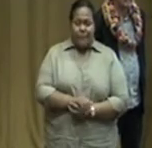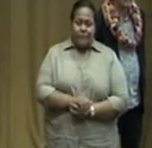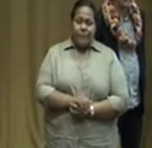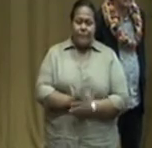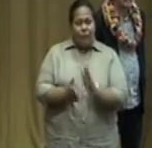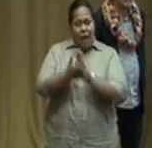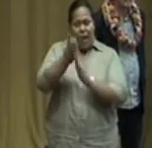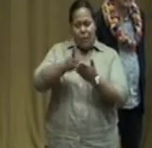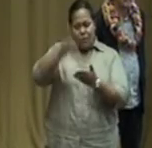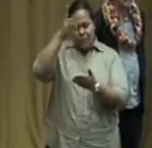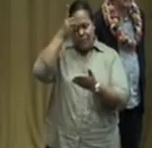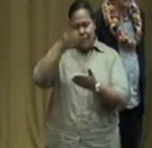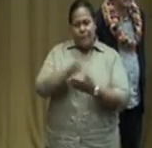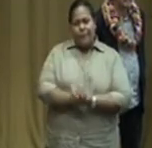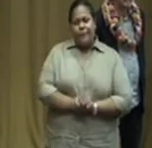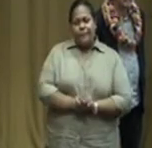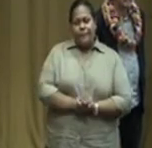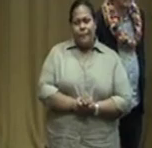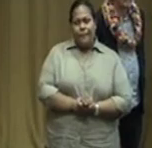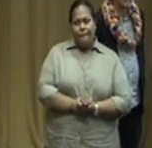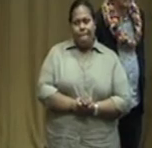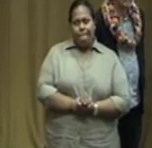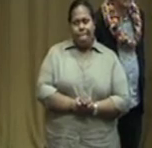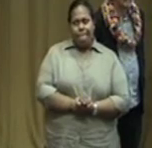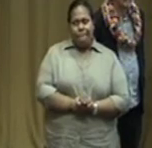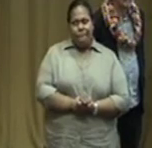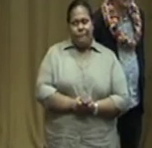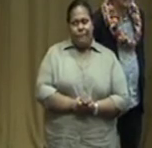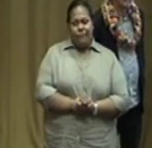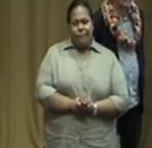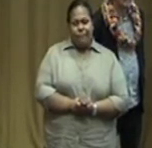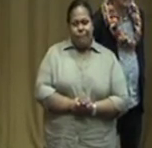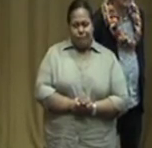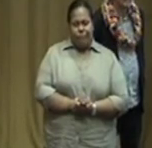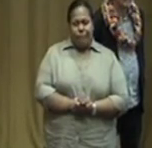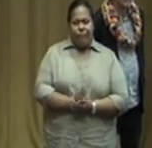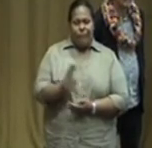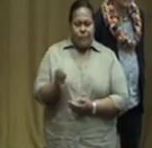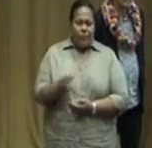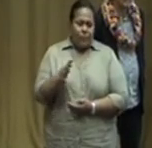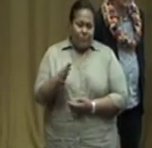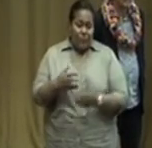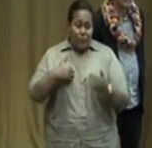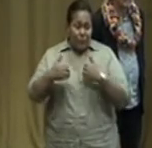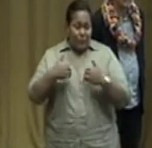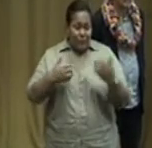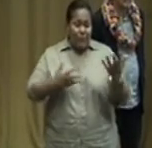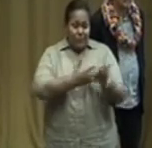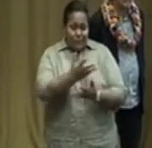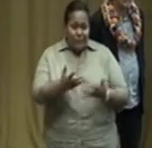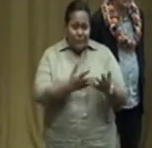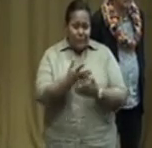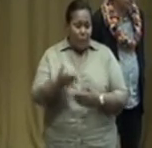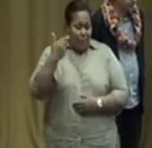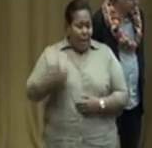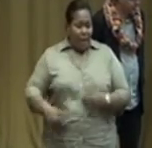education. So his talk and his topic is particularly timely for where the university sees itself at the moment. So on behalf of the university and Vice Chancellor, I'd